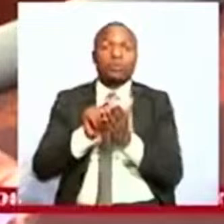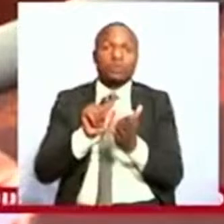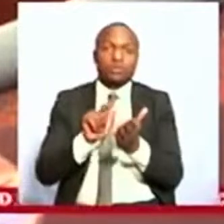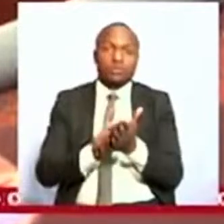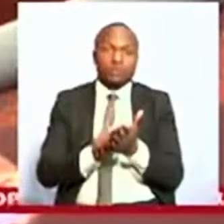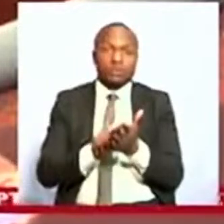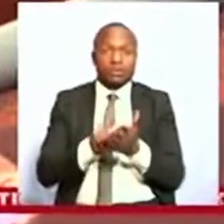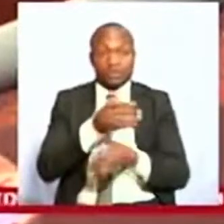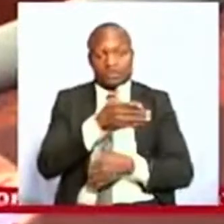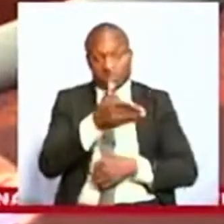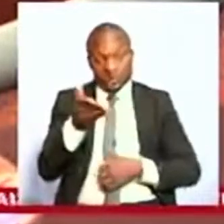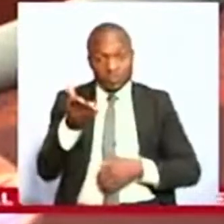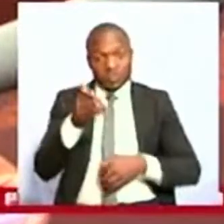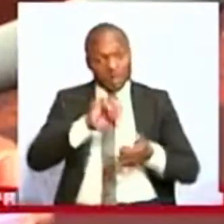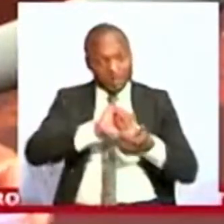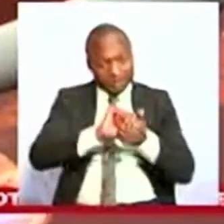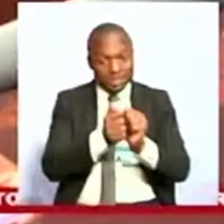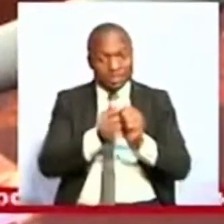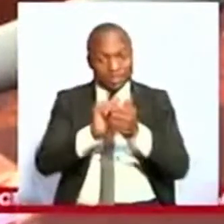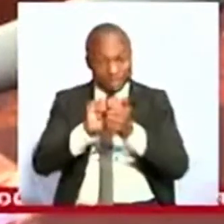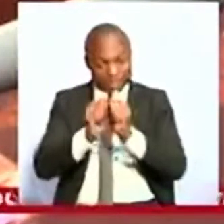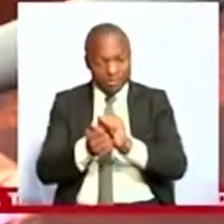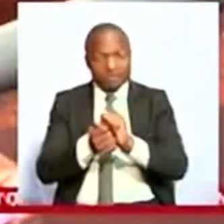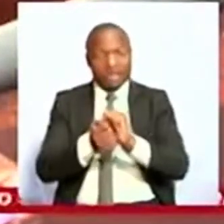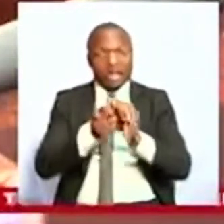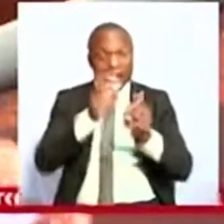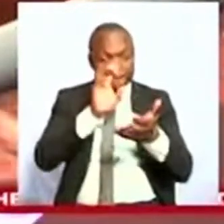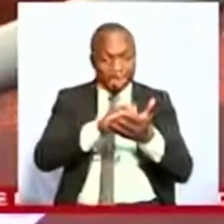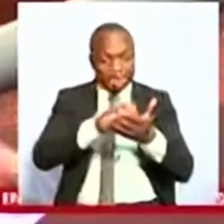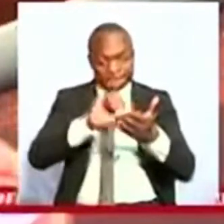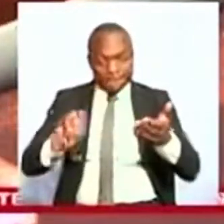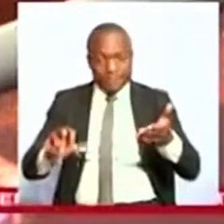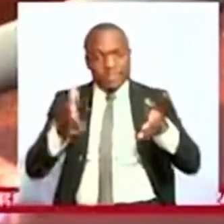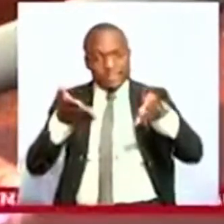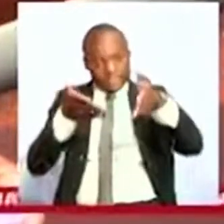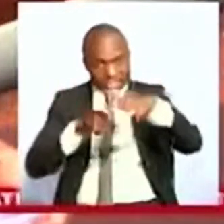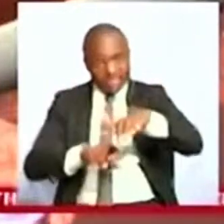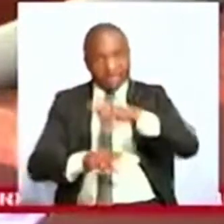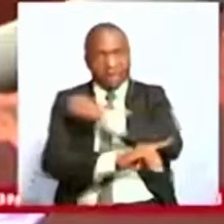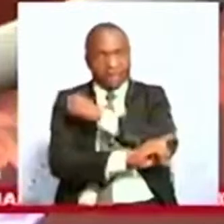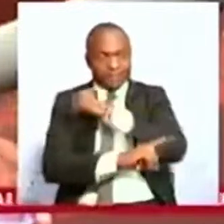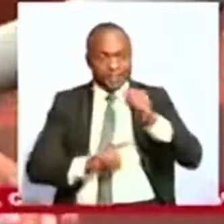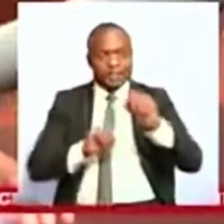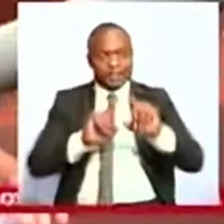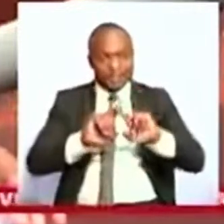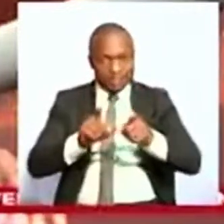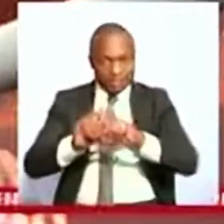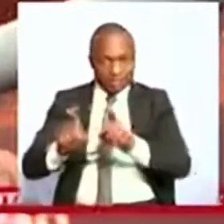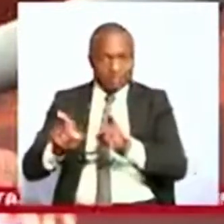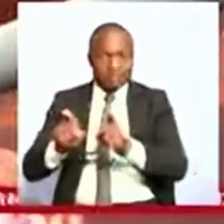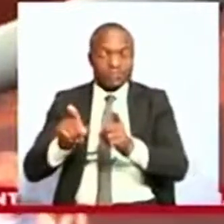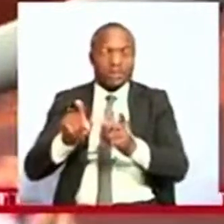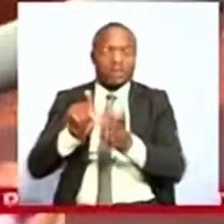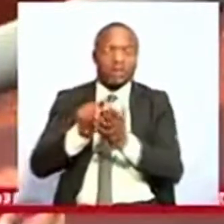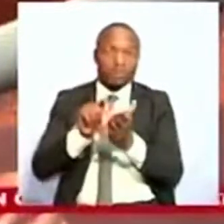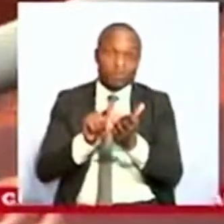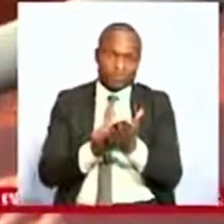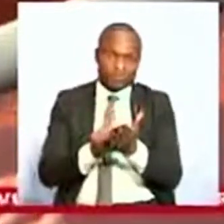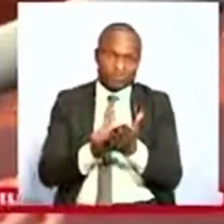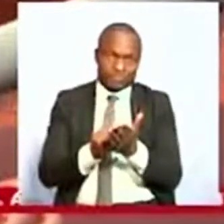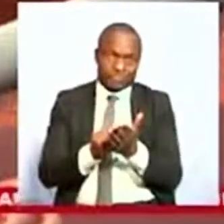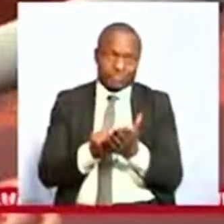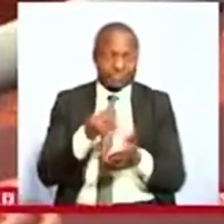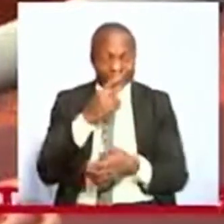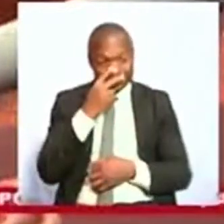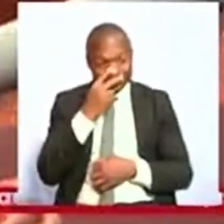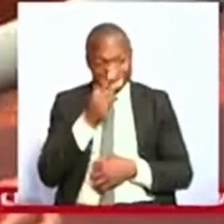of consequential amendments doing away with the death penalty in various pieces of legislation. However, we